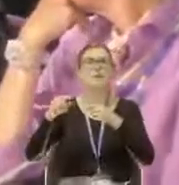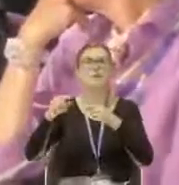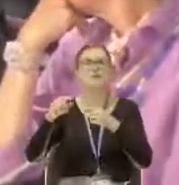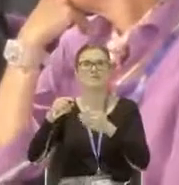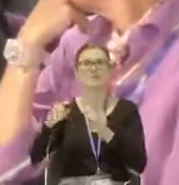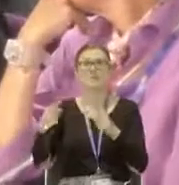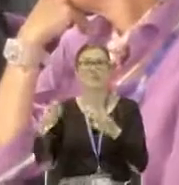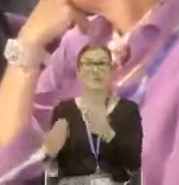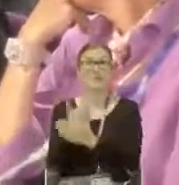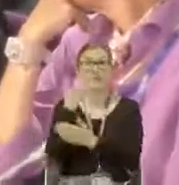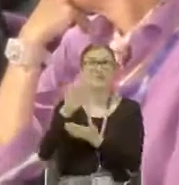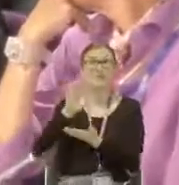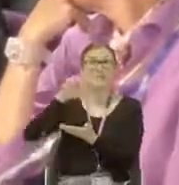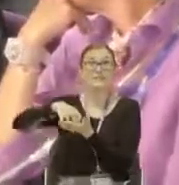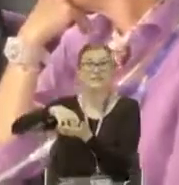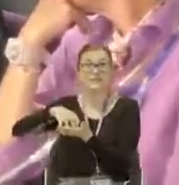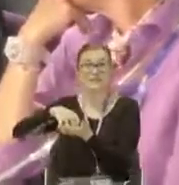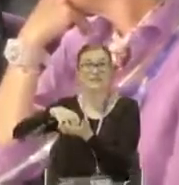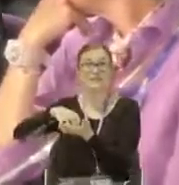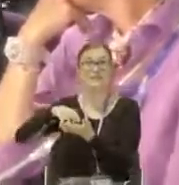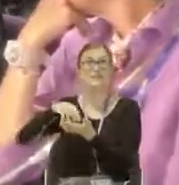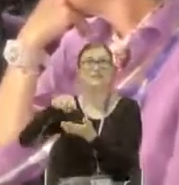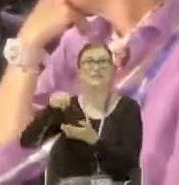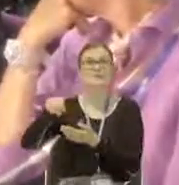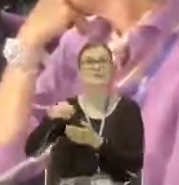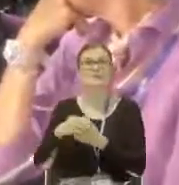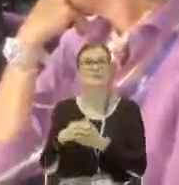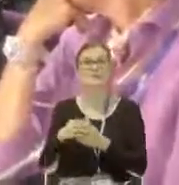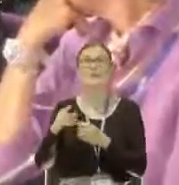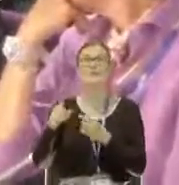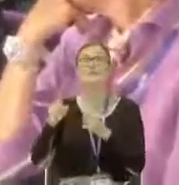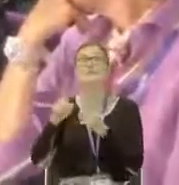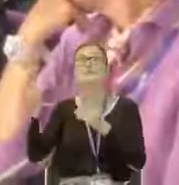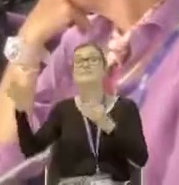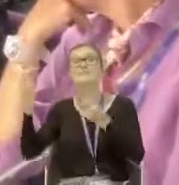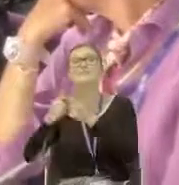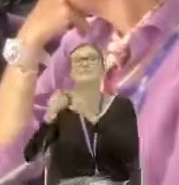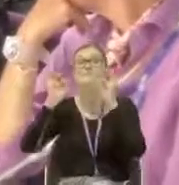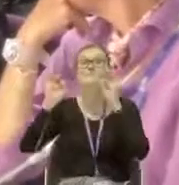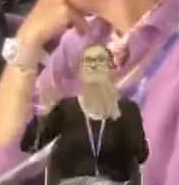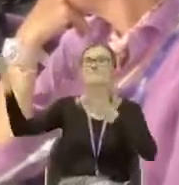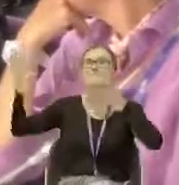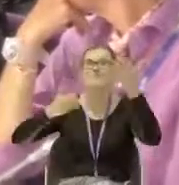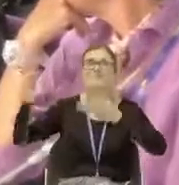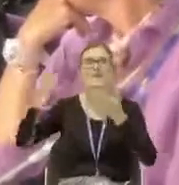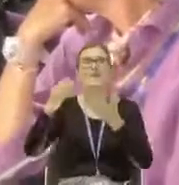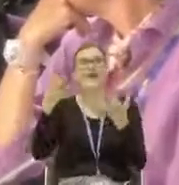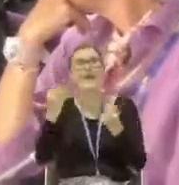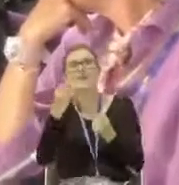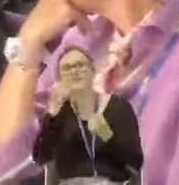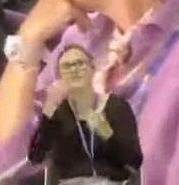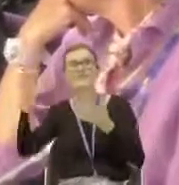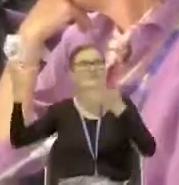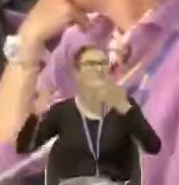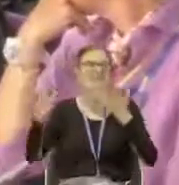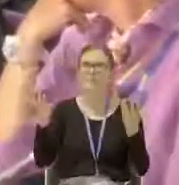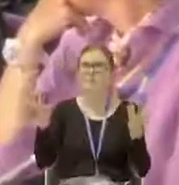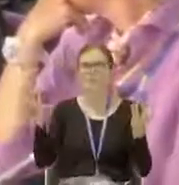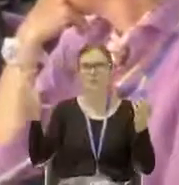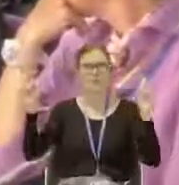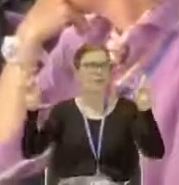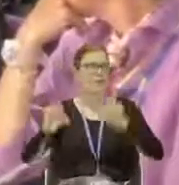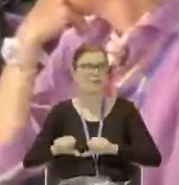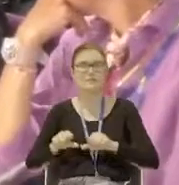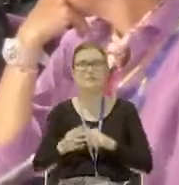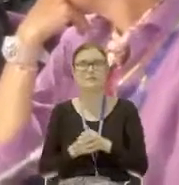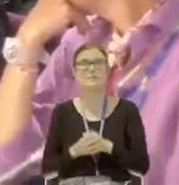funding sources. Additionally, there is no much international donors presence due to fragile